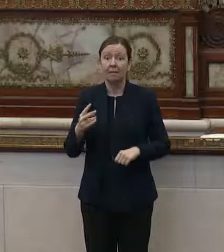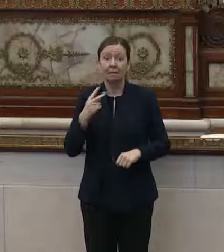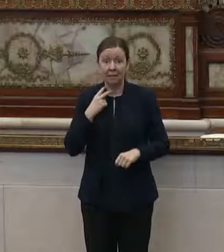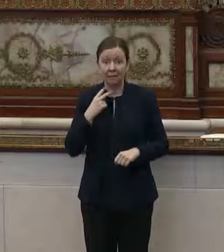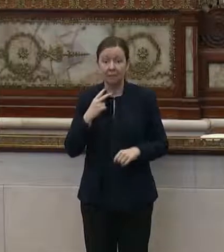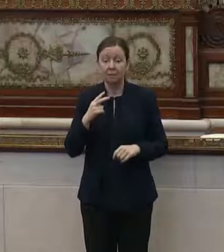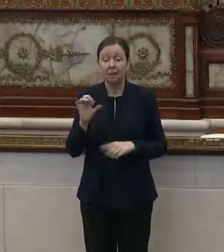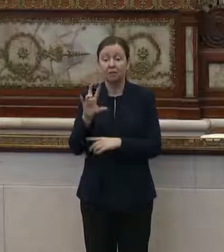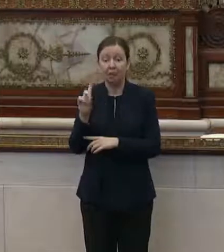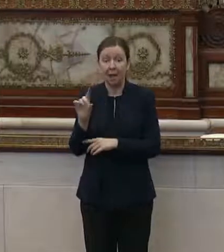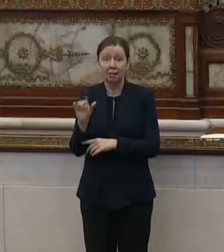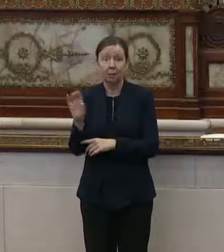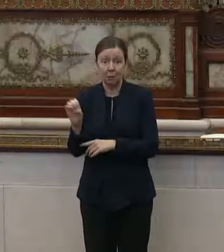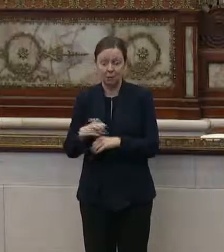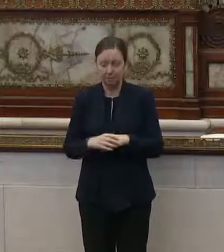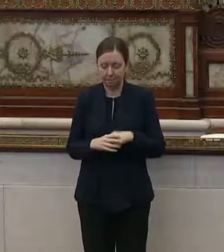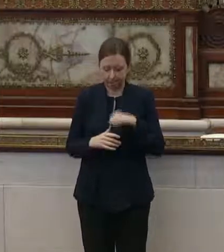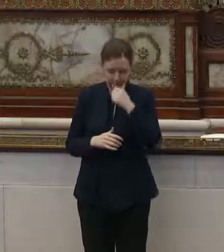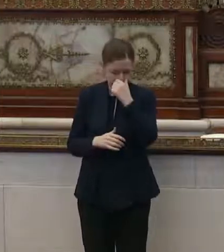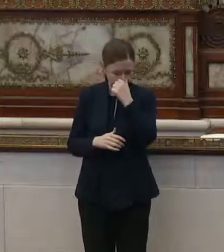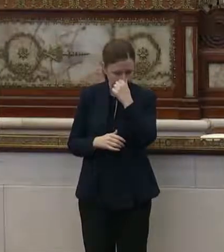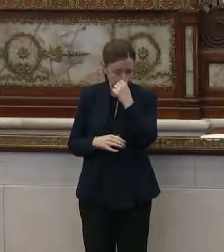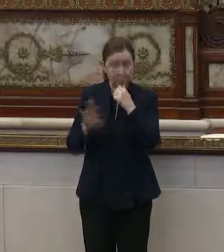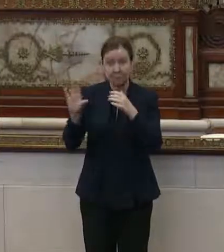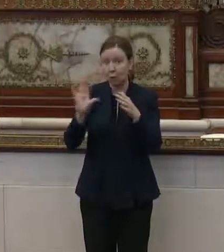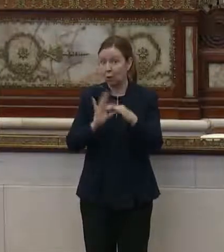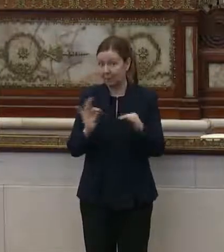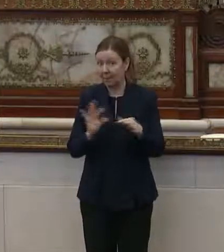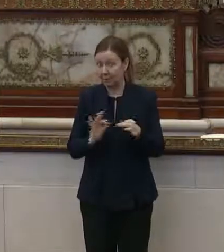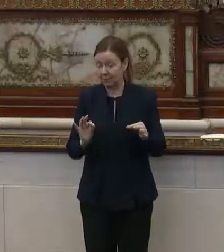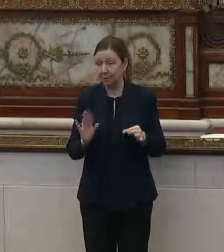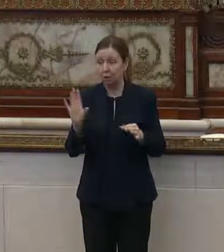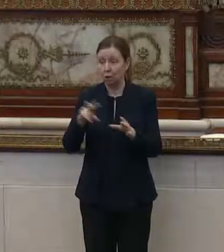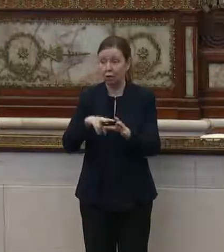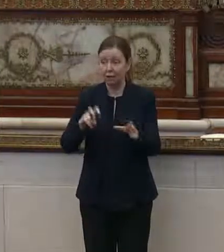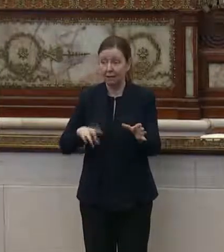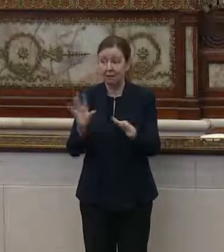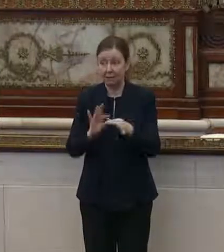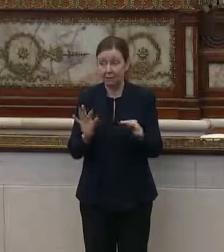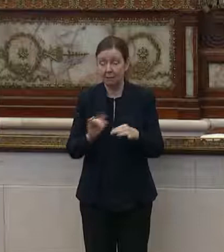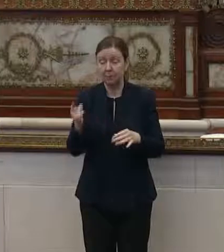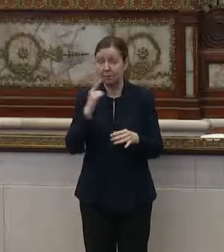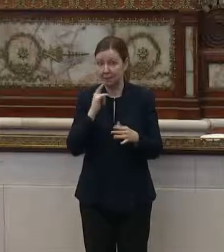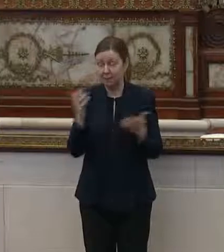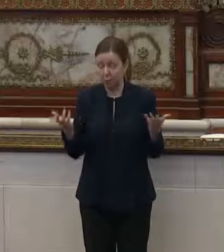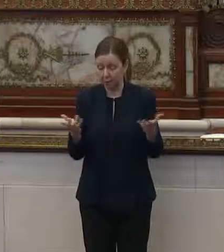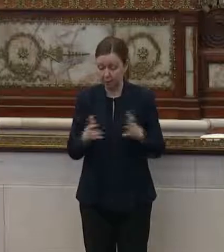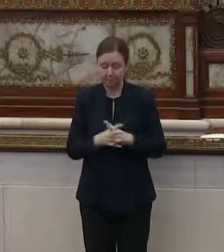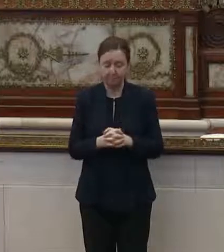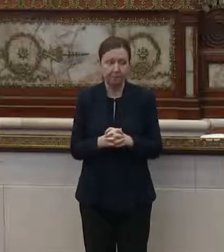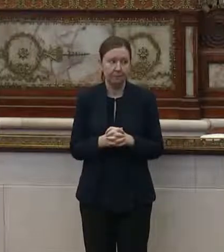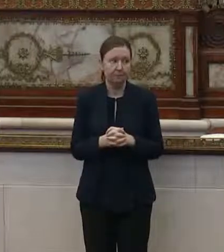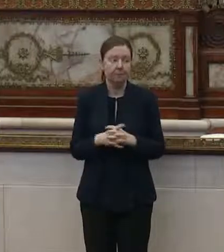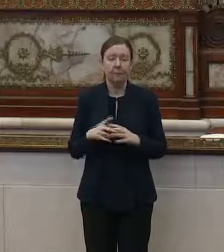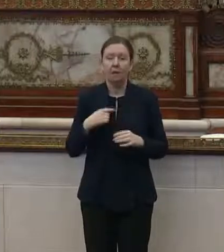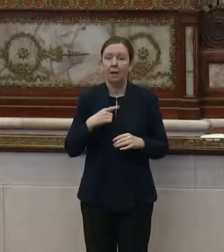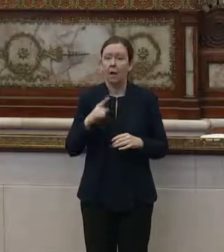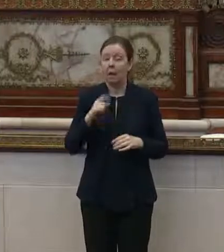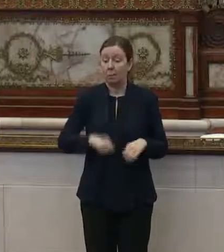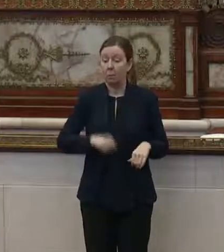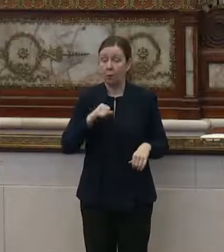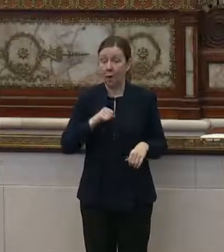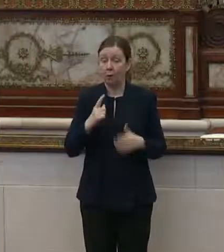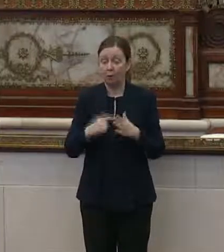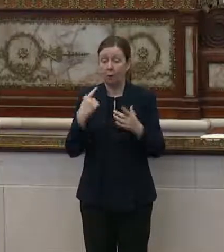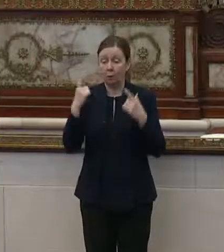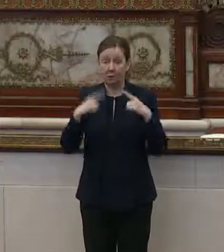of child abuse. In her statement, resignation statement, she stated the following: "I'm extremely proud of what